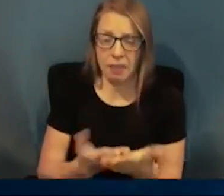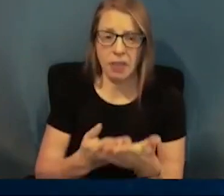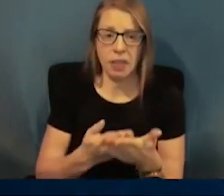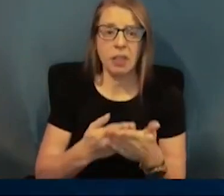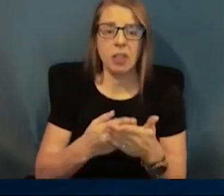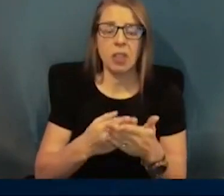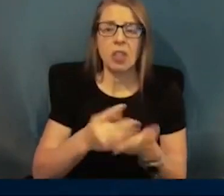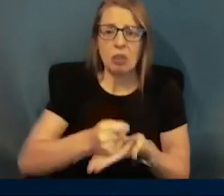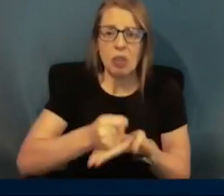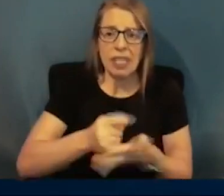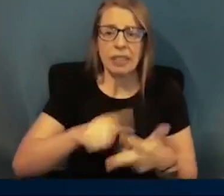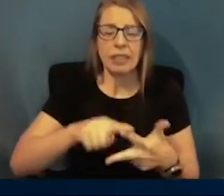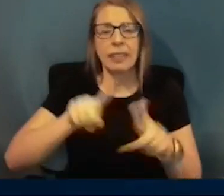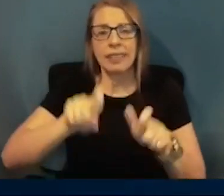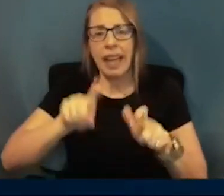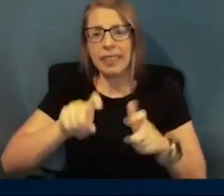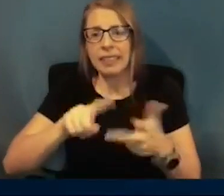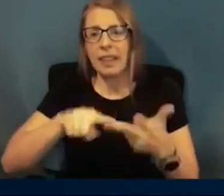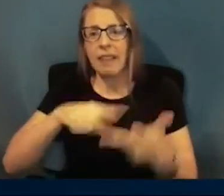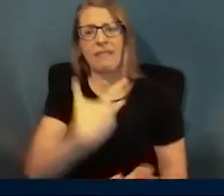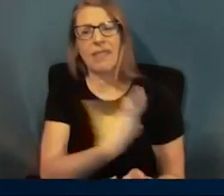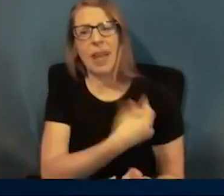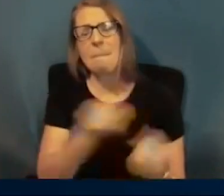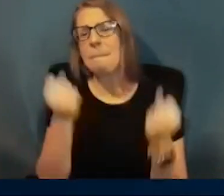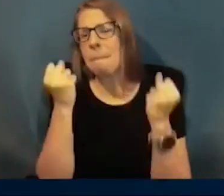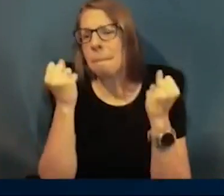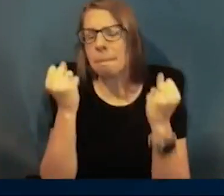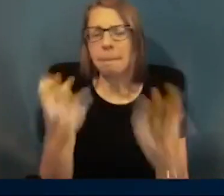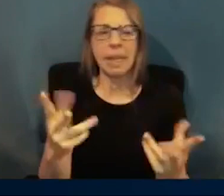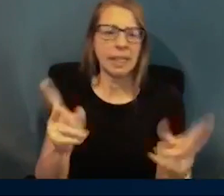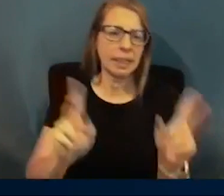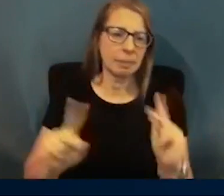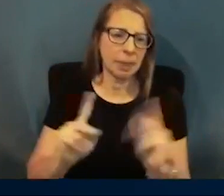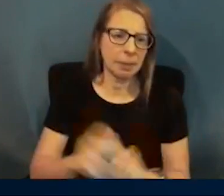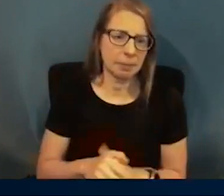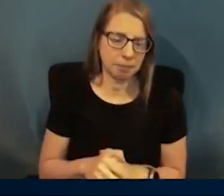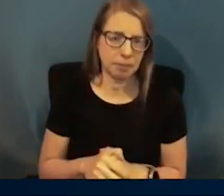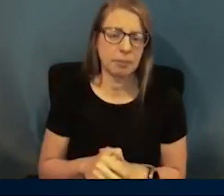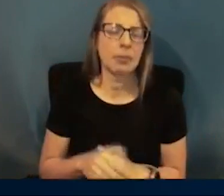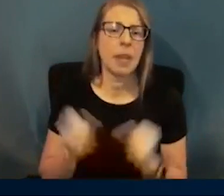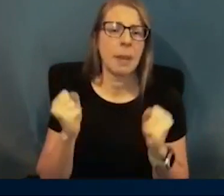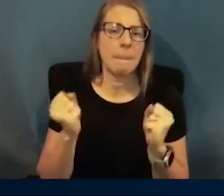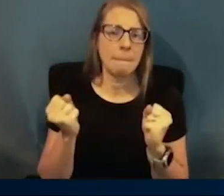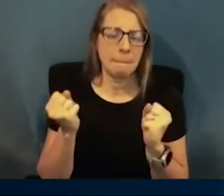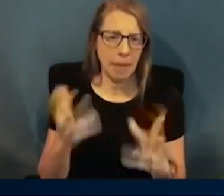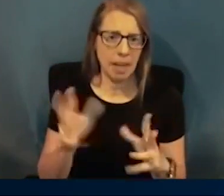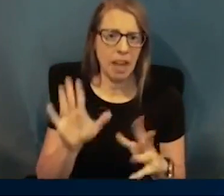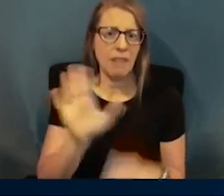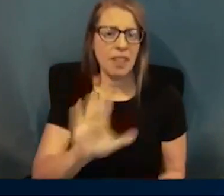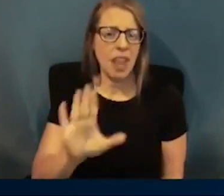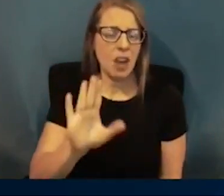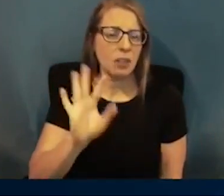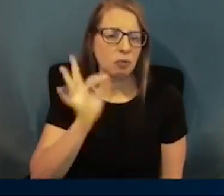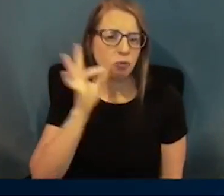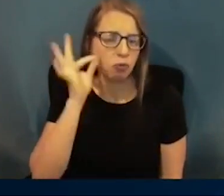course, tens and tens of thousands of their tribal members, and they were able to